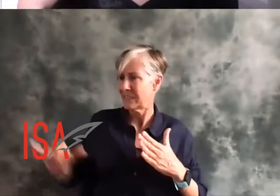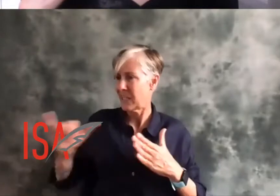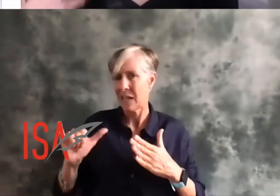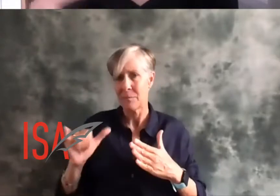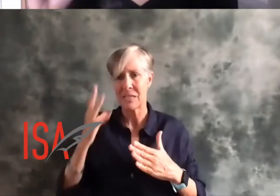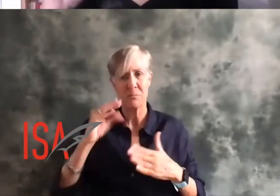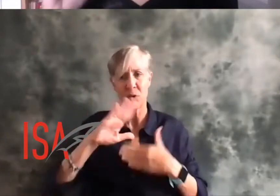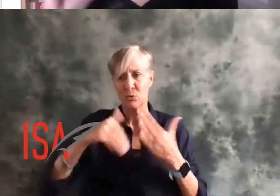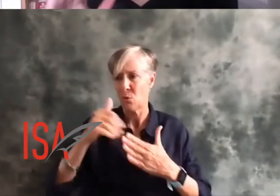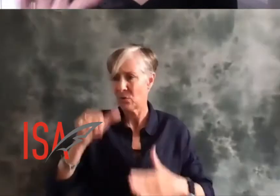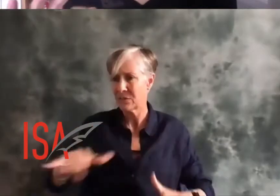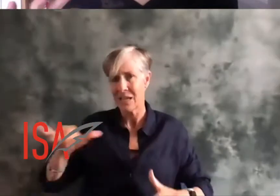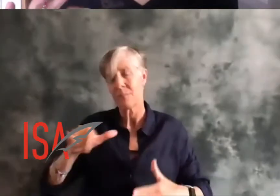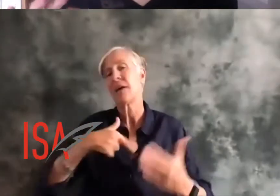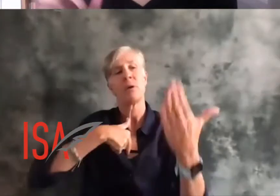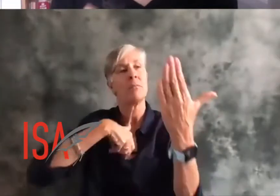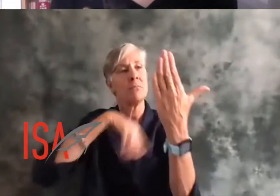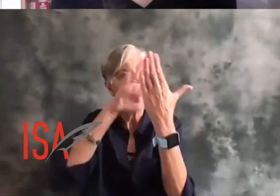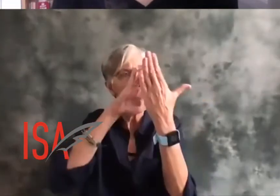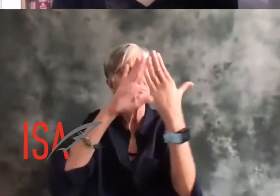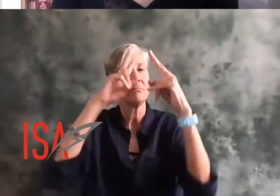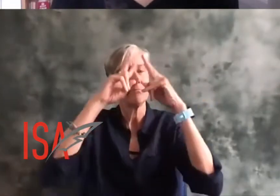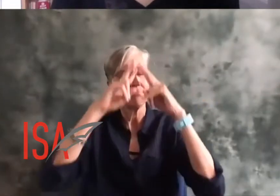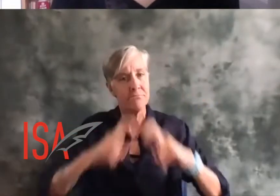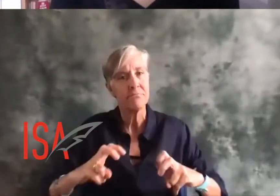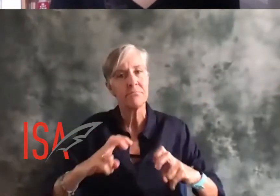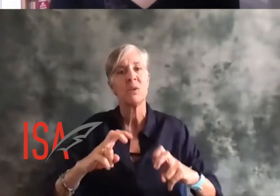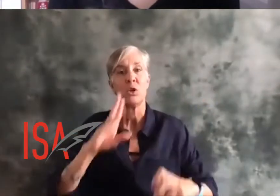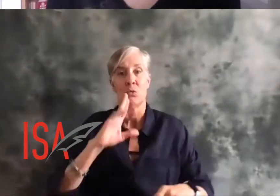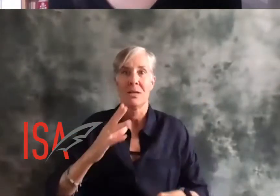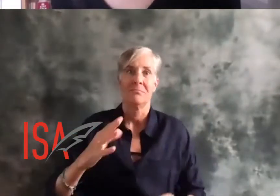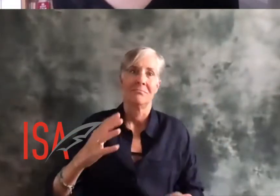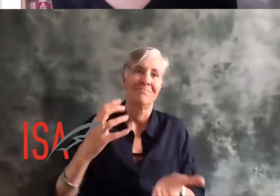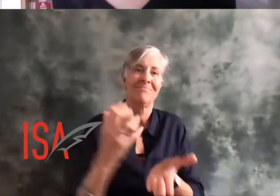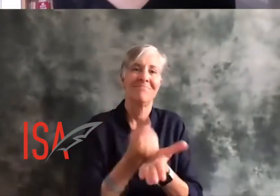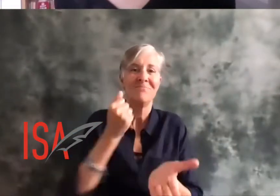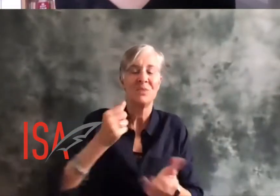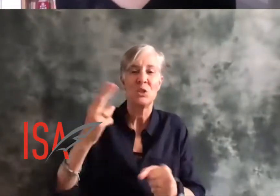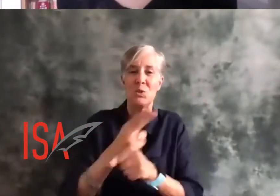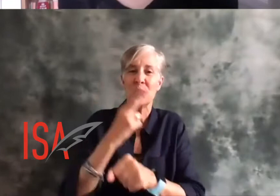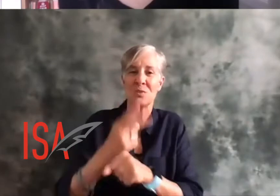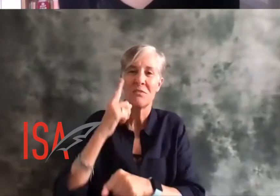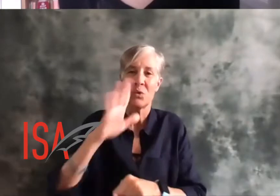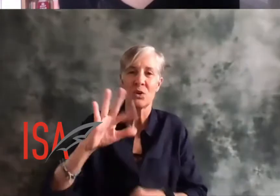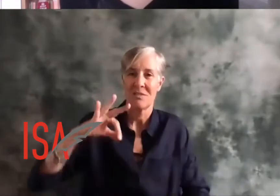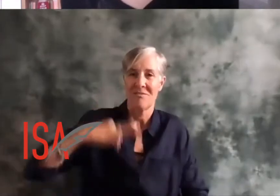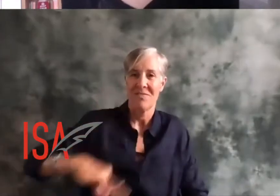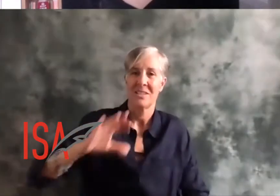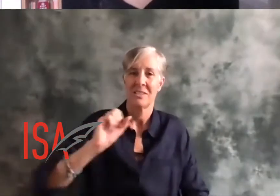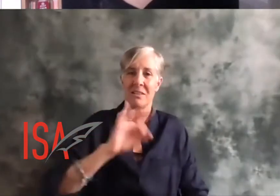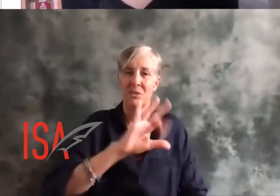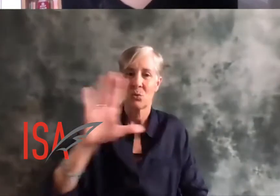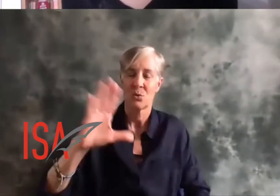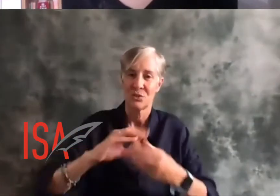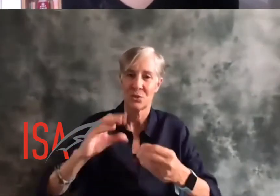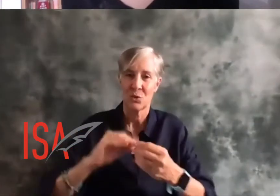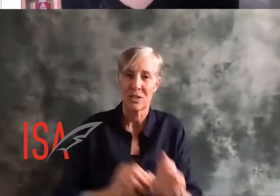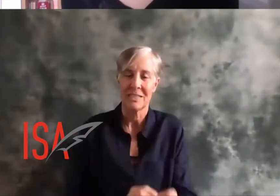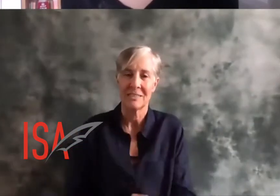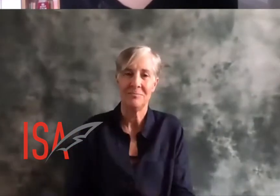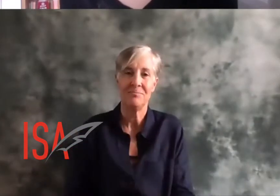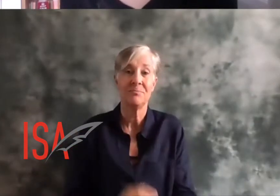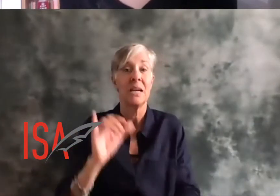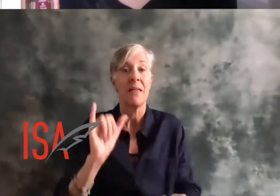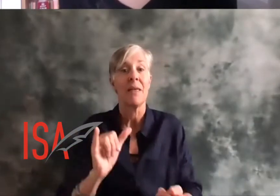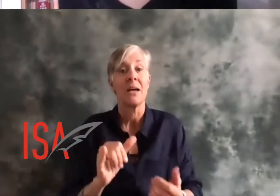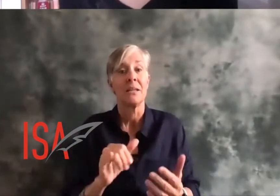face, you will be able to use to your advantage and to your story's advantage. 100%. And so that leads into, okay, so